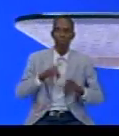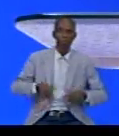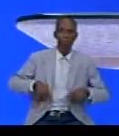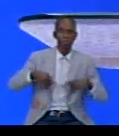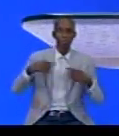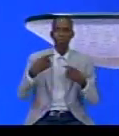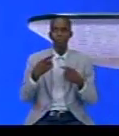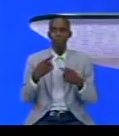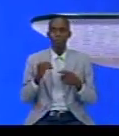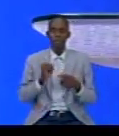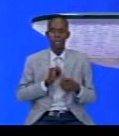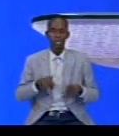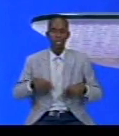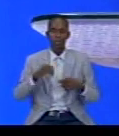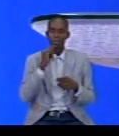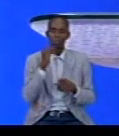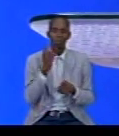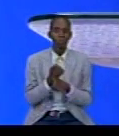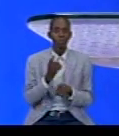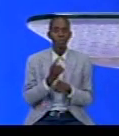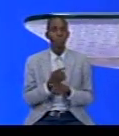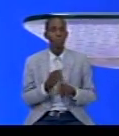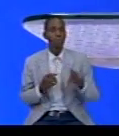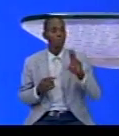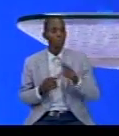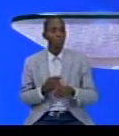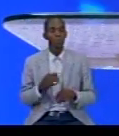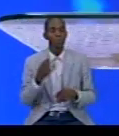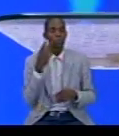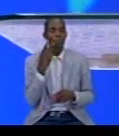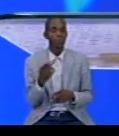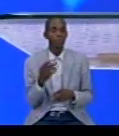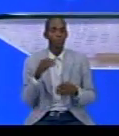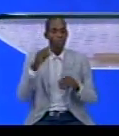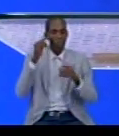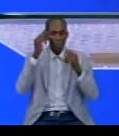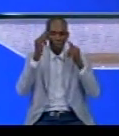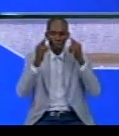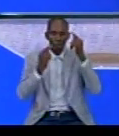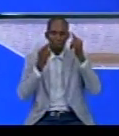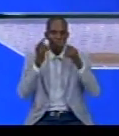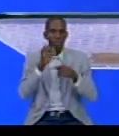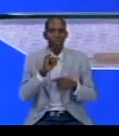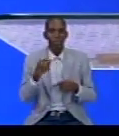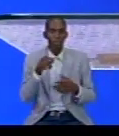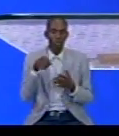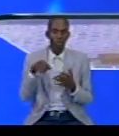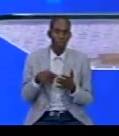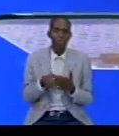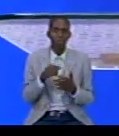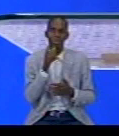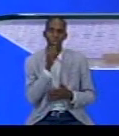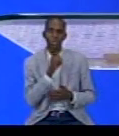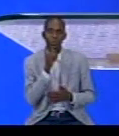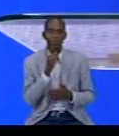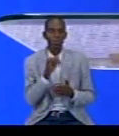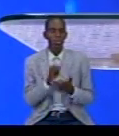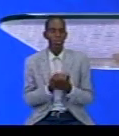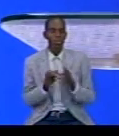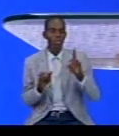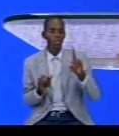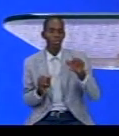they desired mercies of the God of heaven concerning the secret that